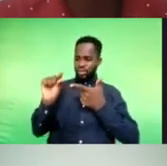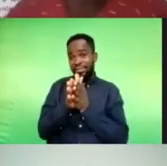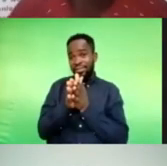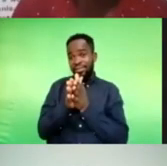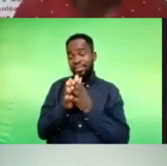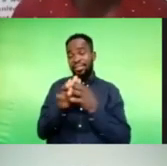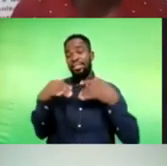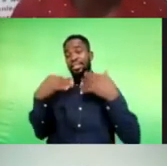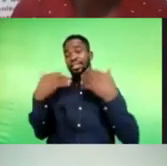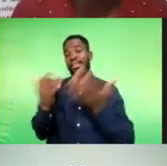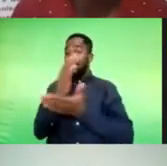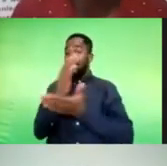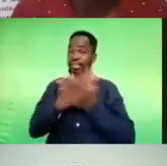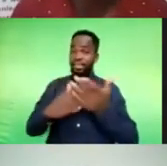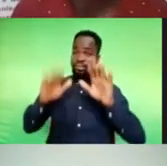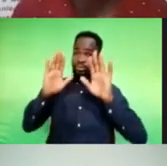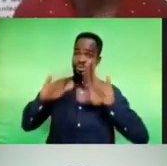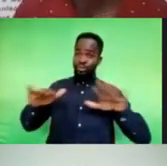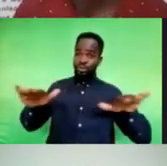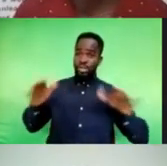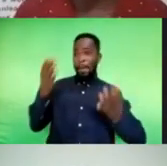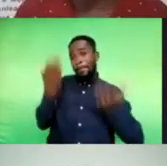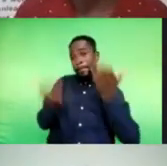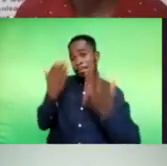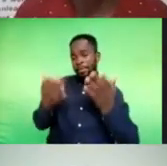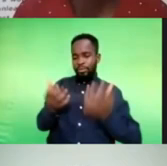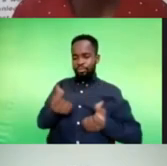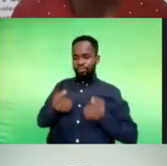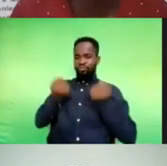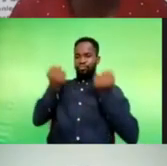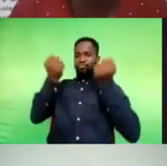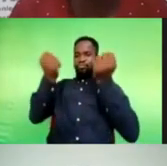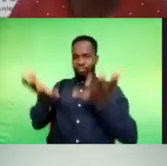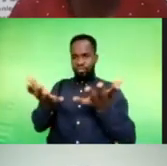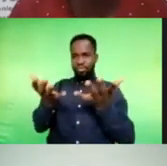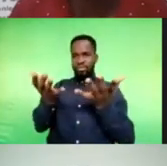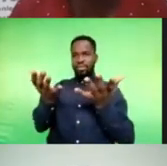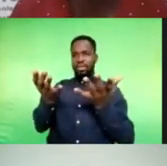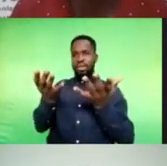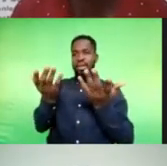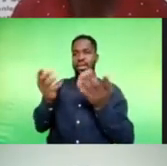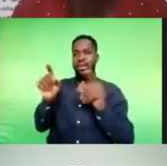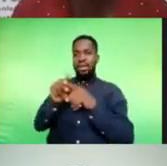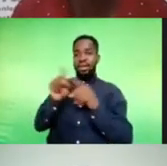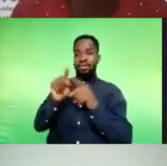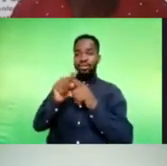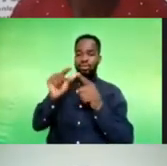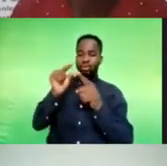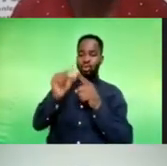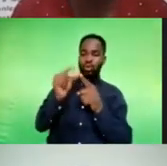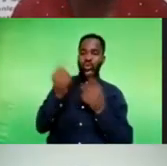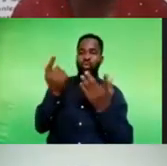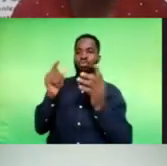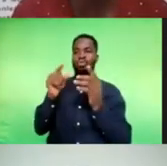abilities. Children may be able to deliver an in-depth monologue about topic that hold their interest. If they